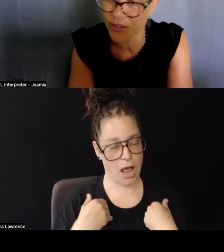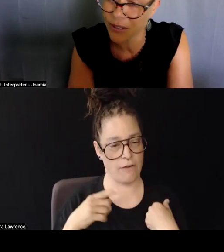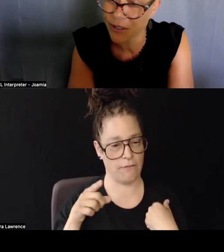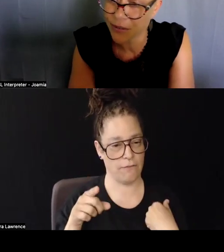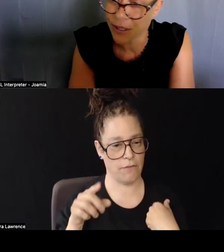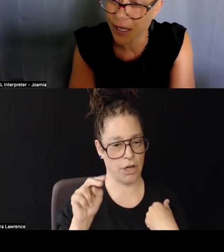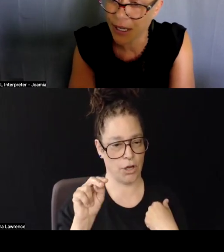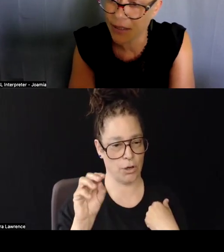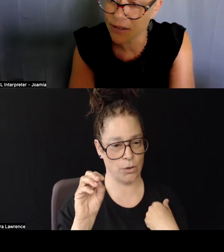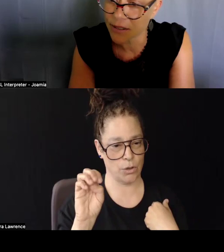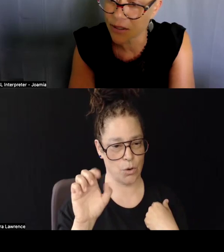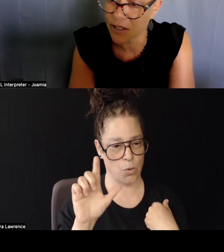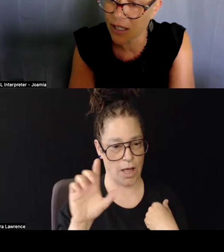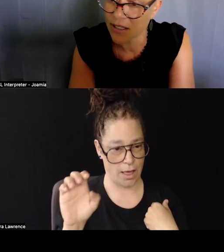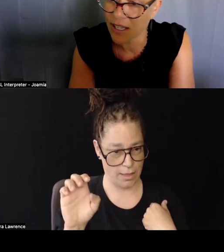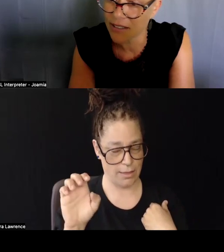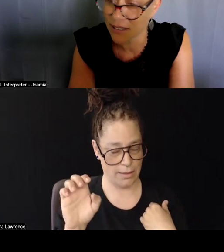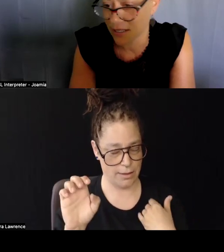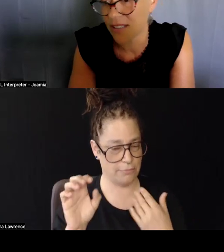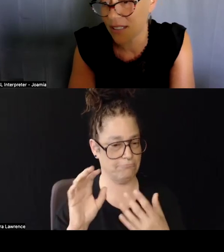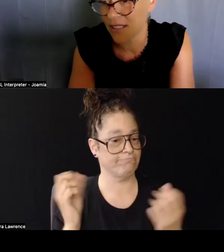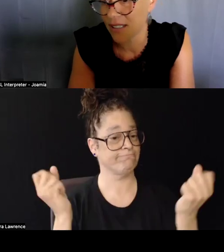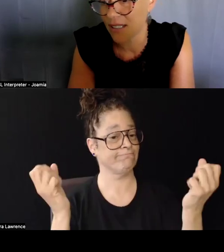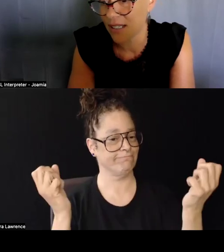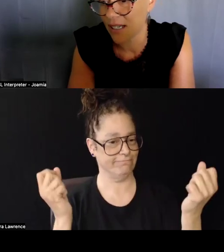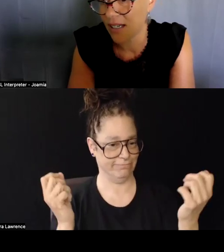told. And a lot